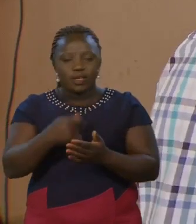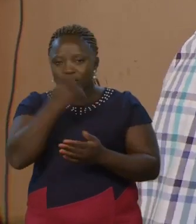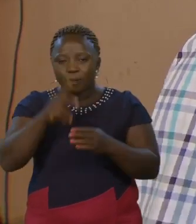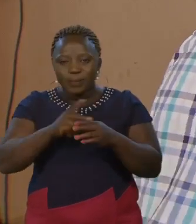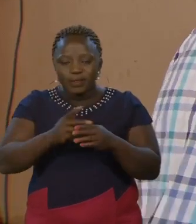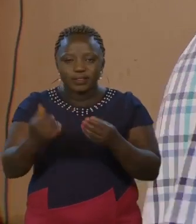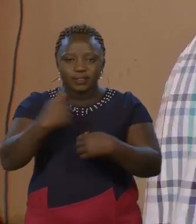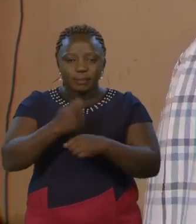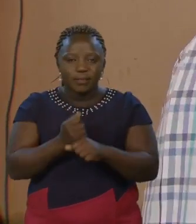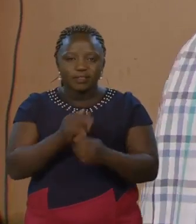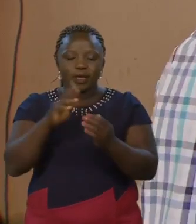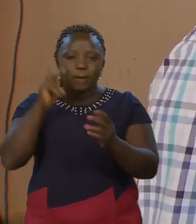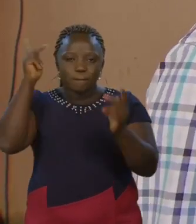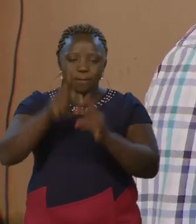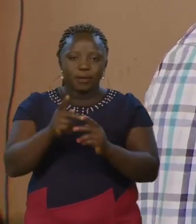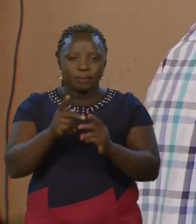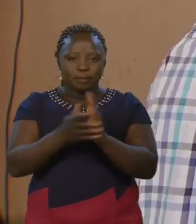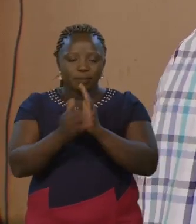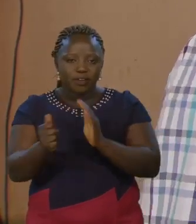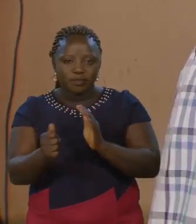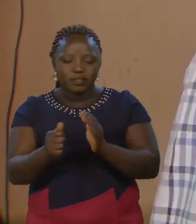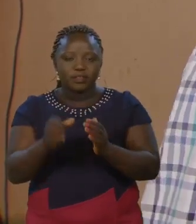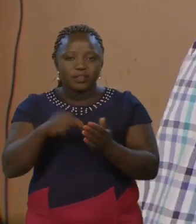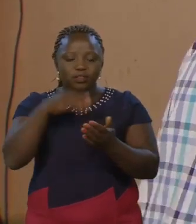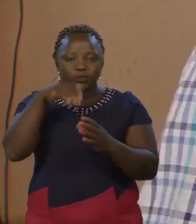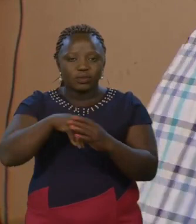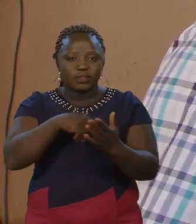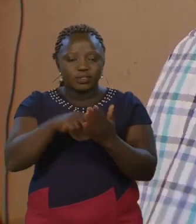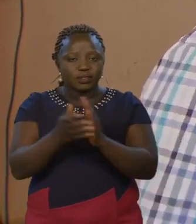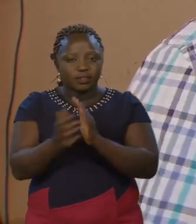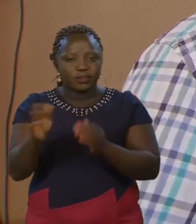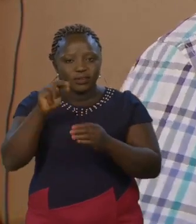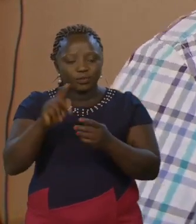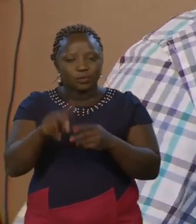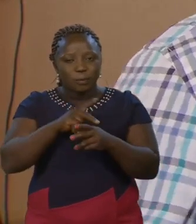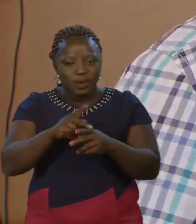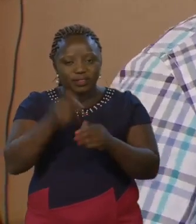know, practice makes perfect in this kind of skilled jobs. You need to be practicing